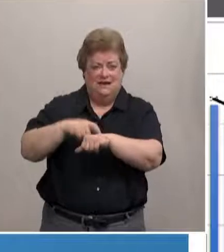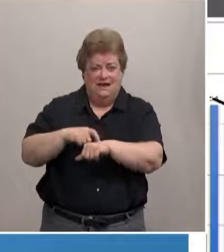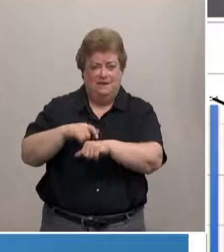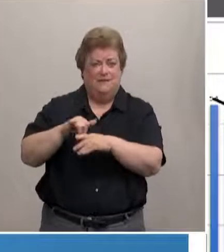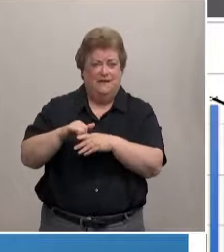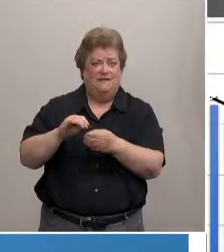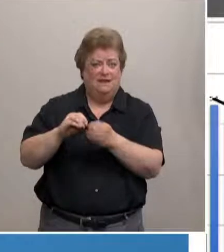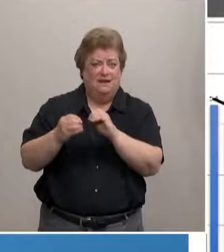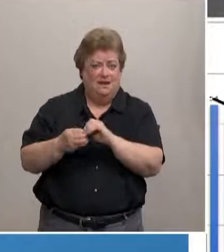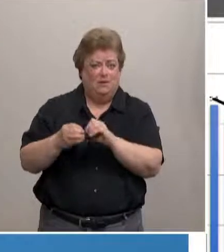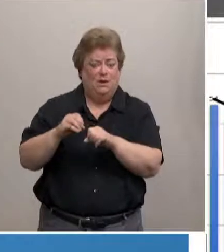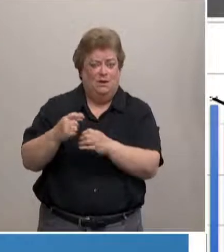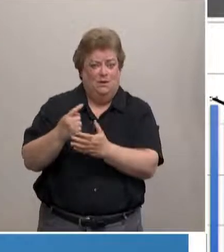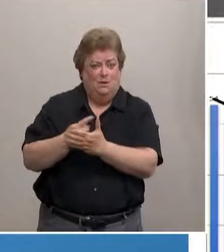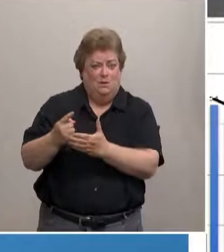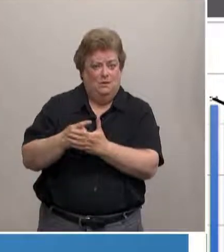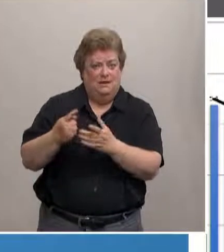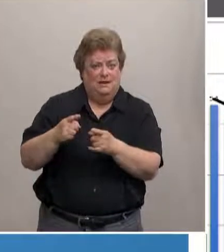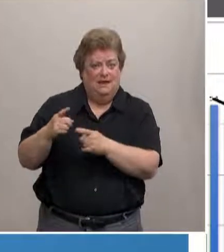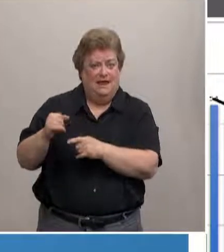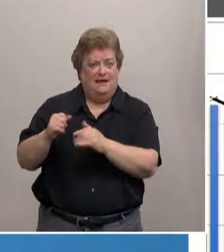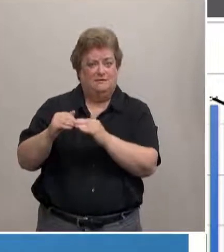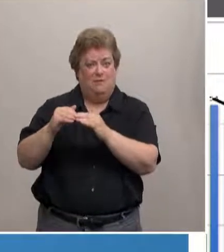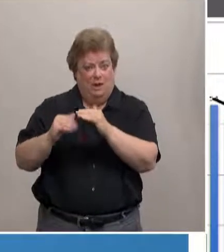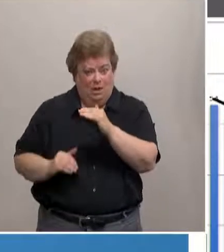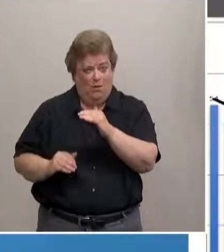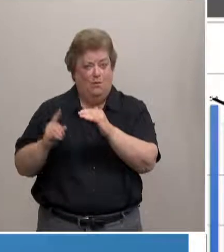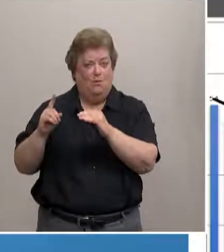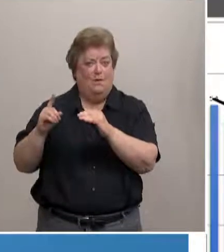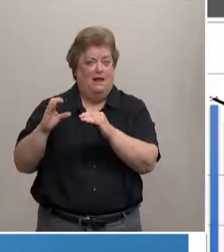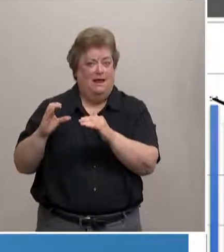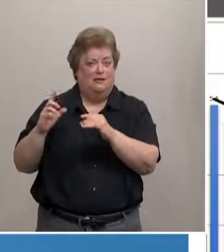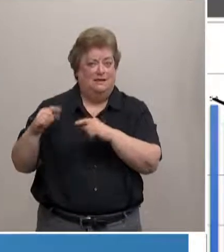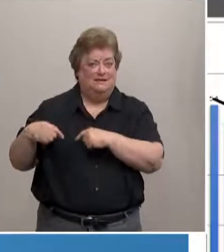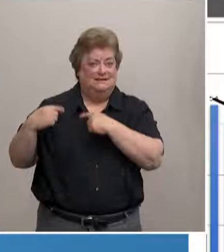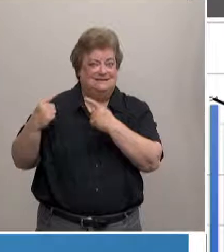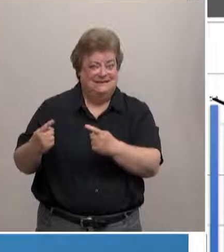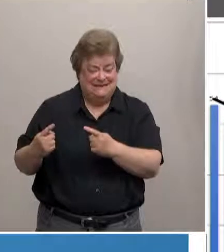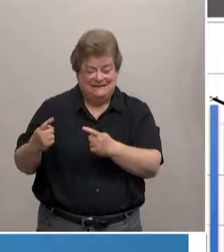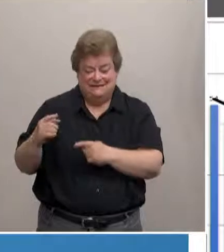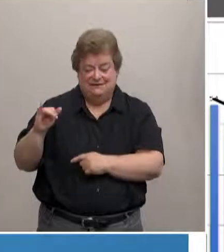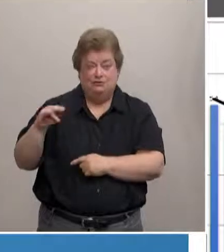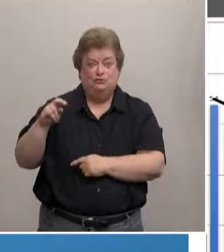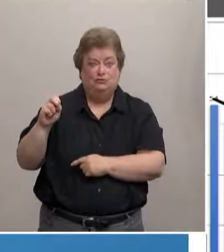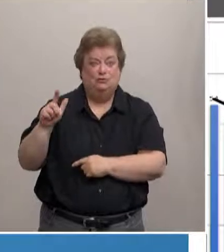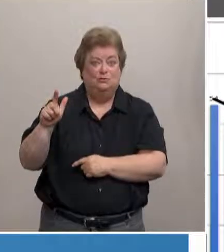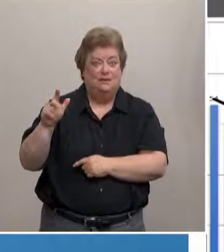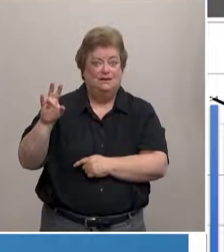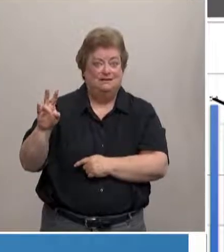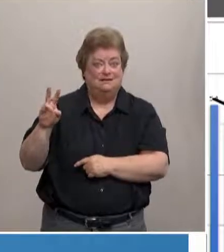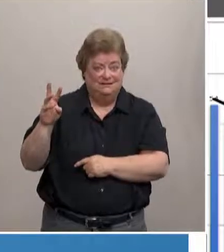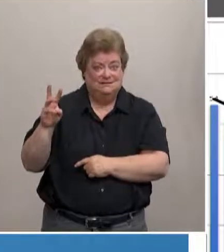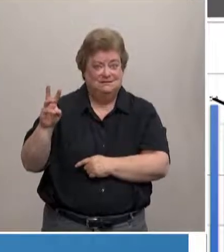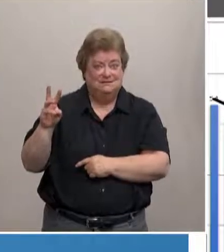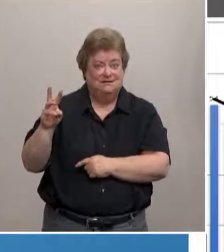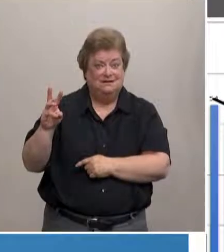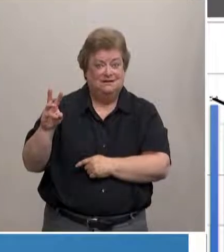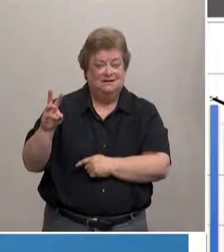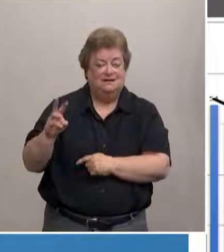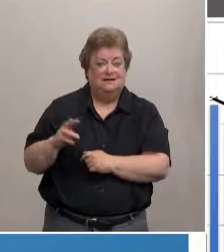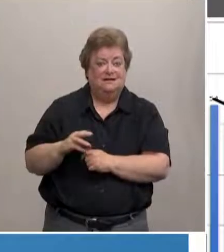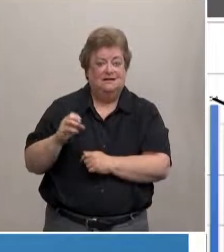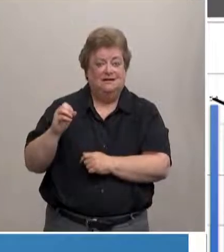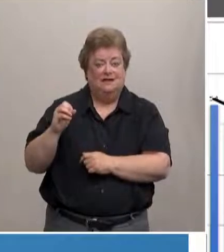new weekly cases has dropped below 100 since the week ending June 26th of